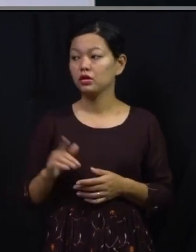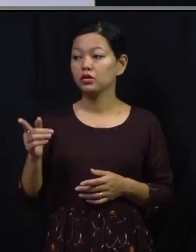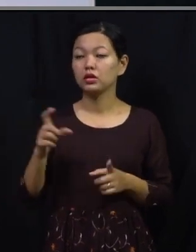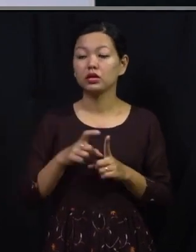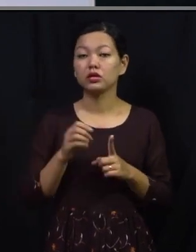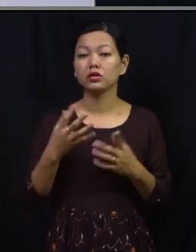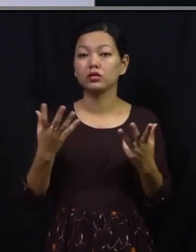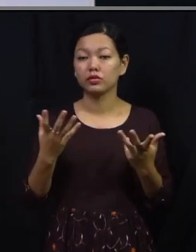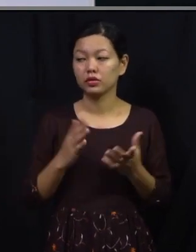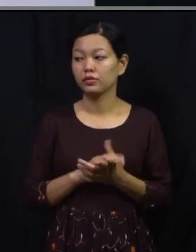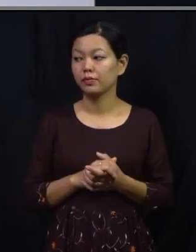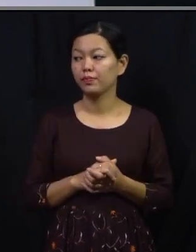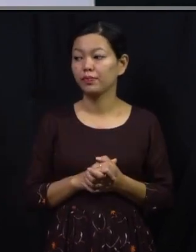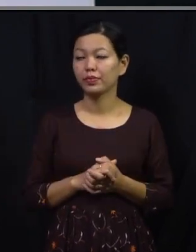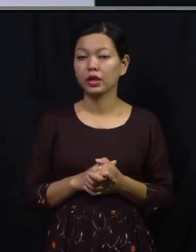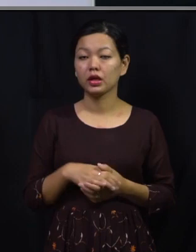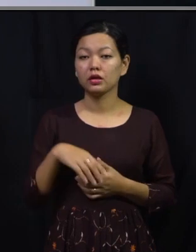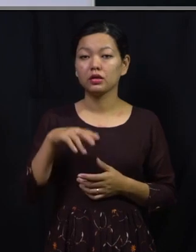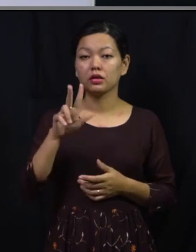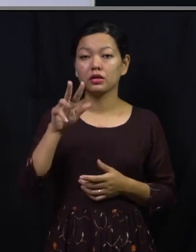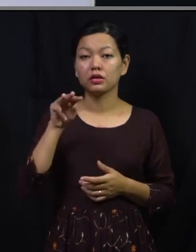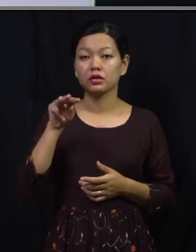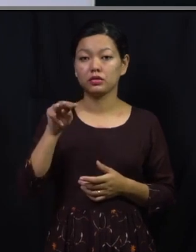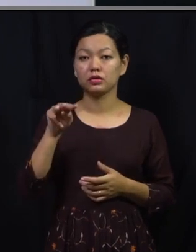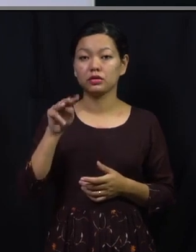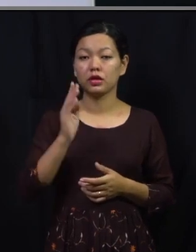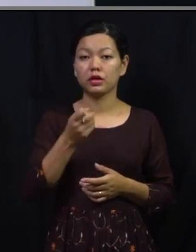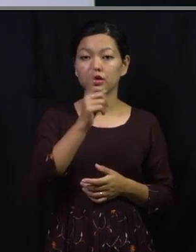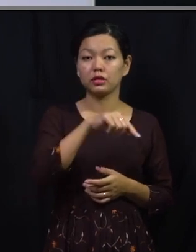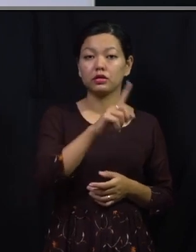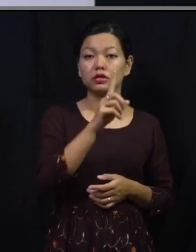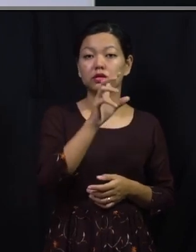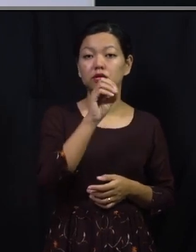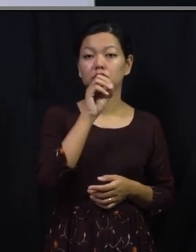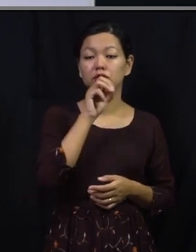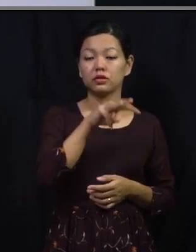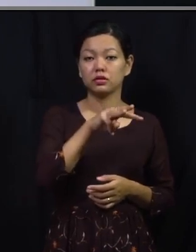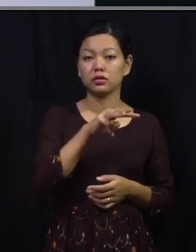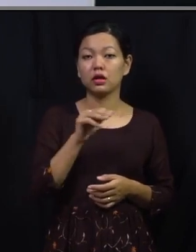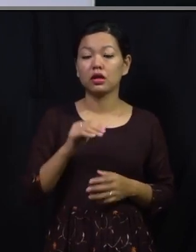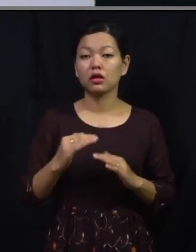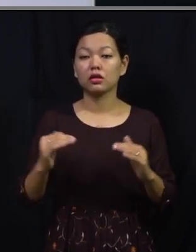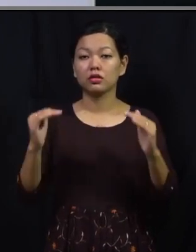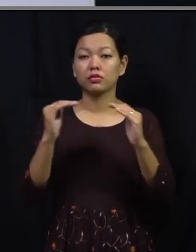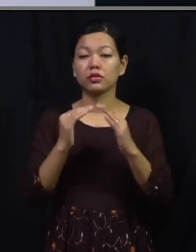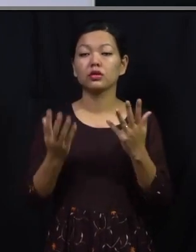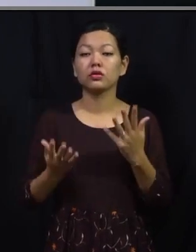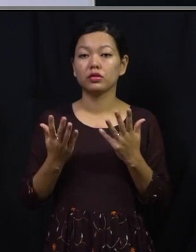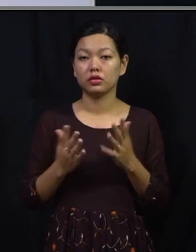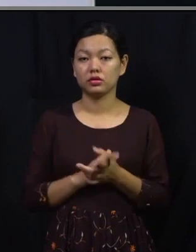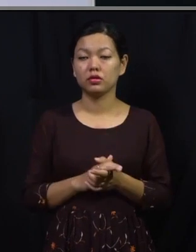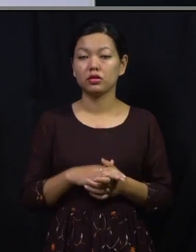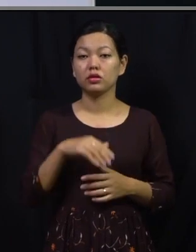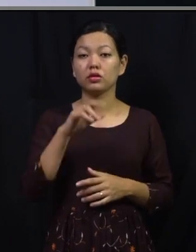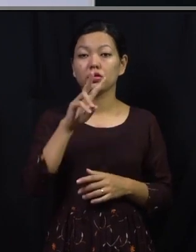the debit is more than credit, that is 8,000 rupees and debit is 10,000 rupees. What we need to balance is rupees 2,000. So